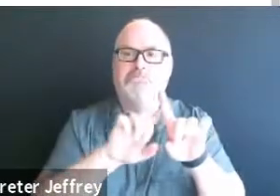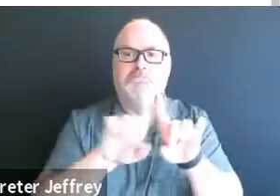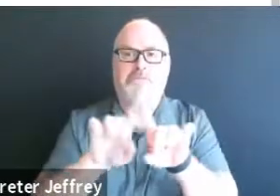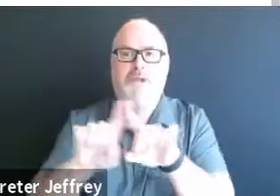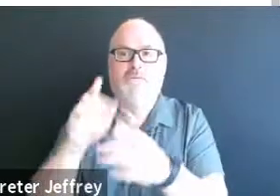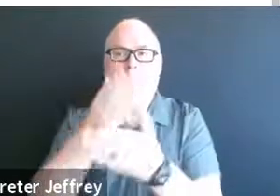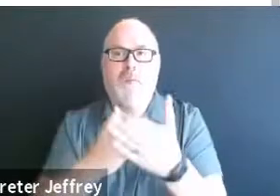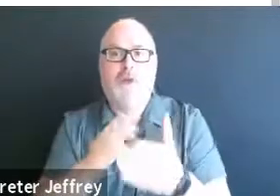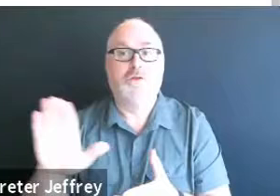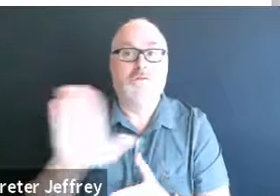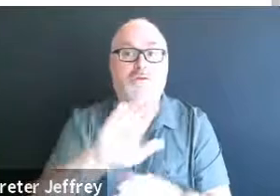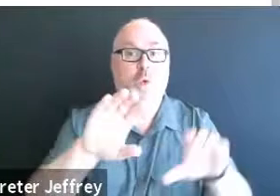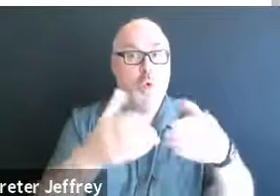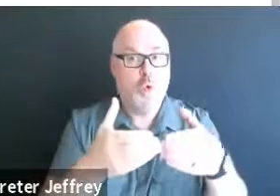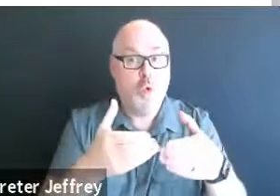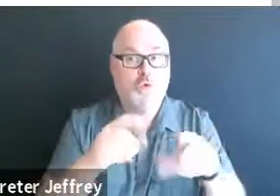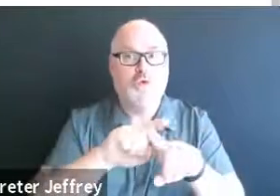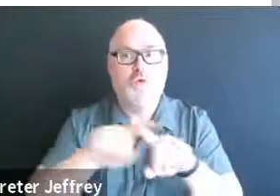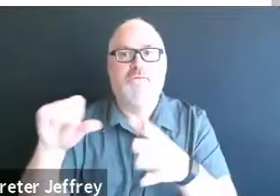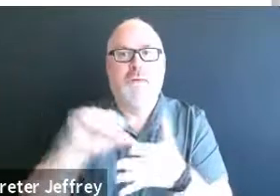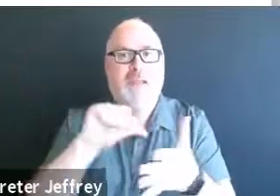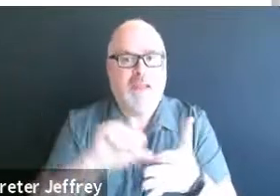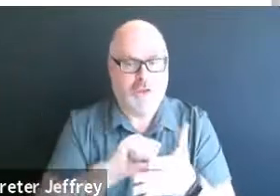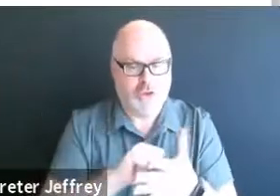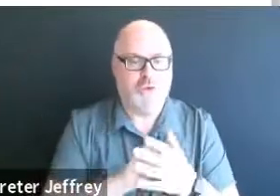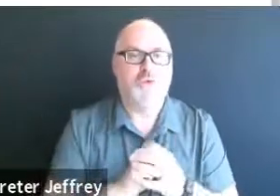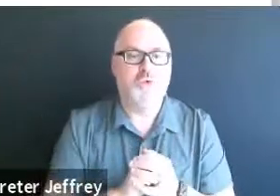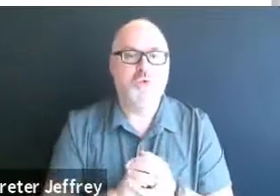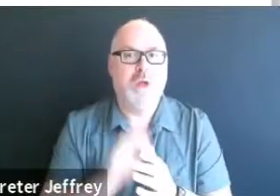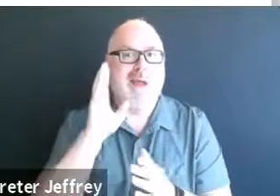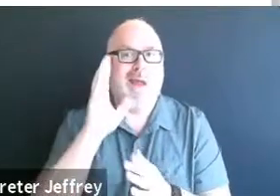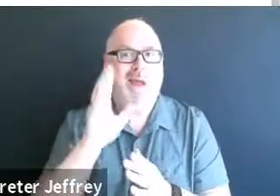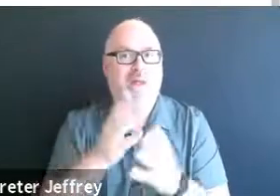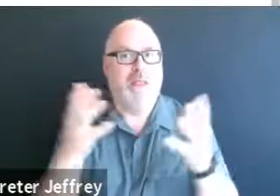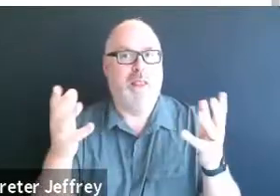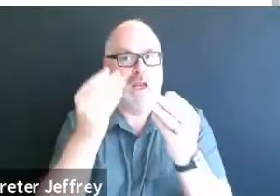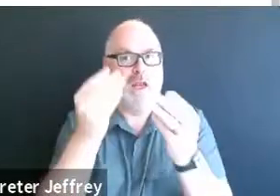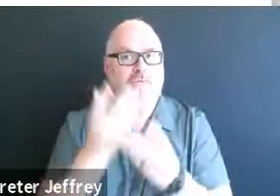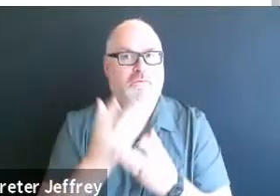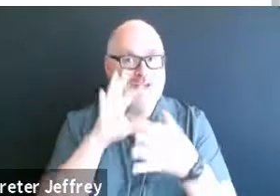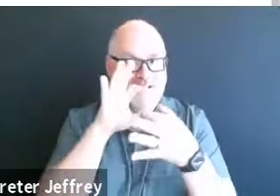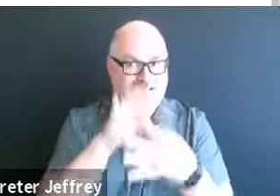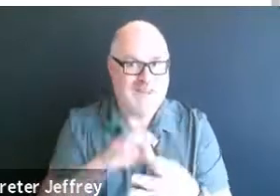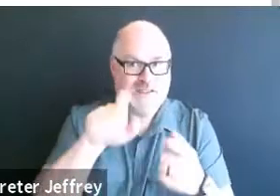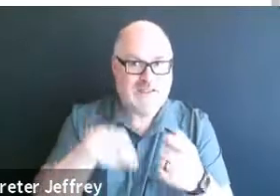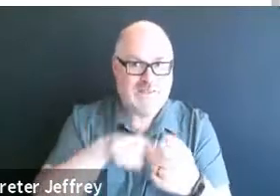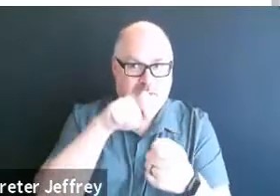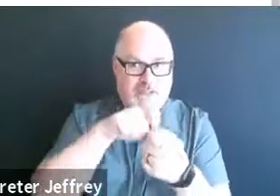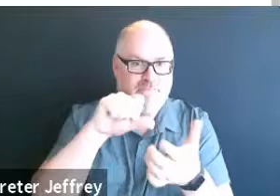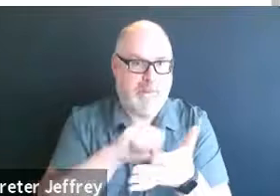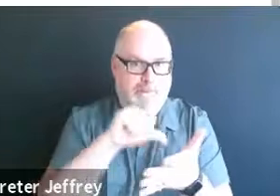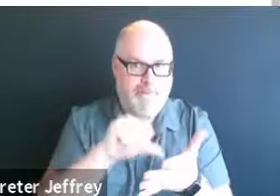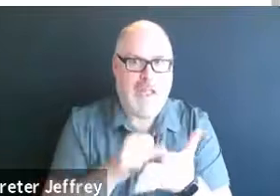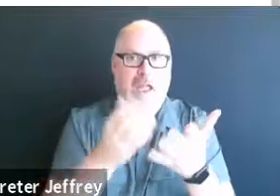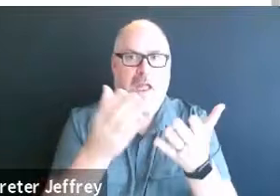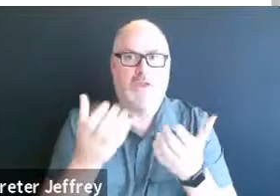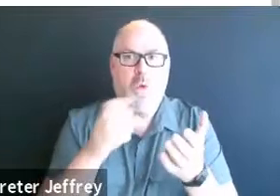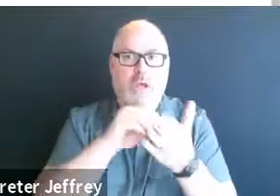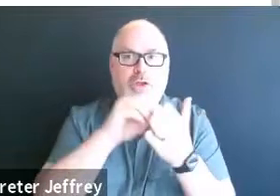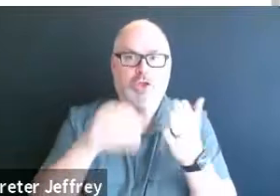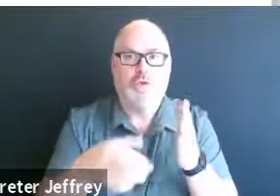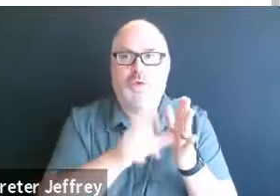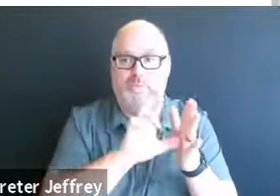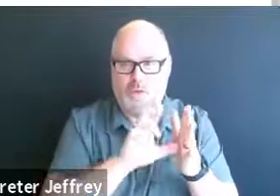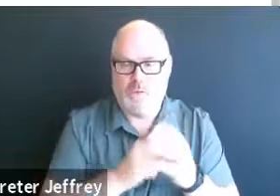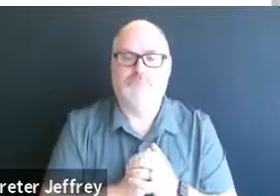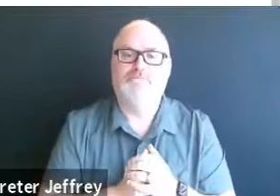of your course to different pages. So I have a lot of information on this particular page that I want students to review.